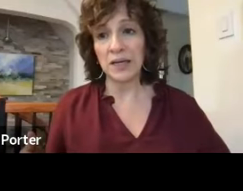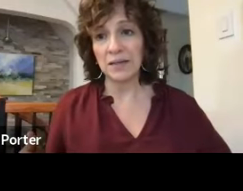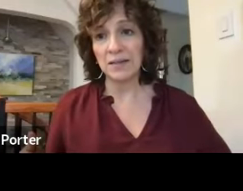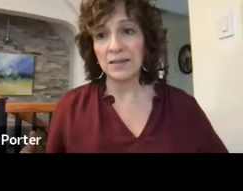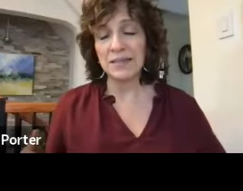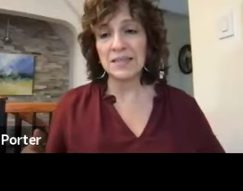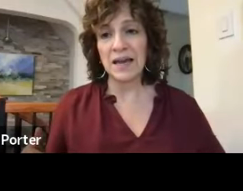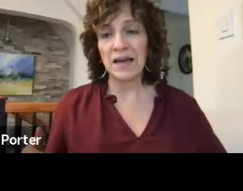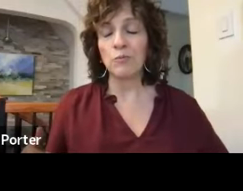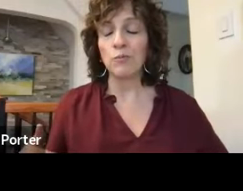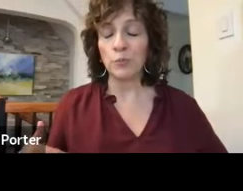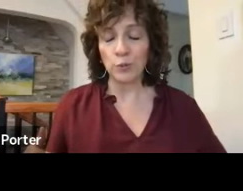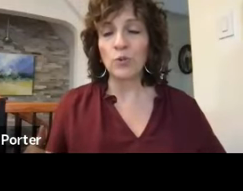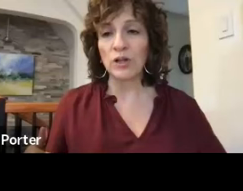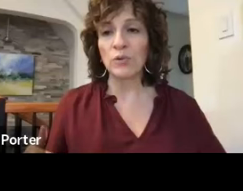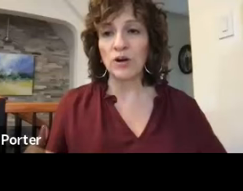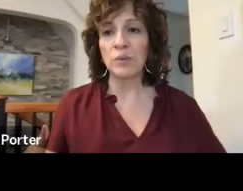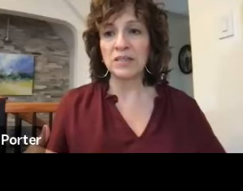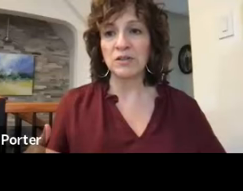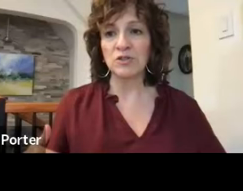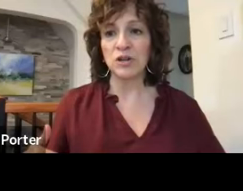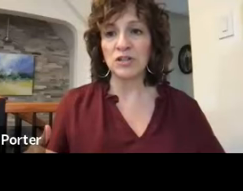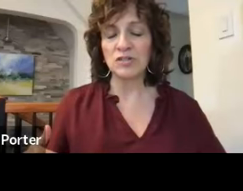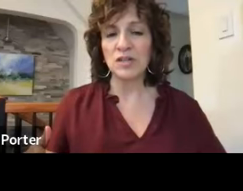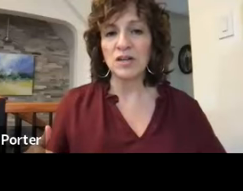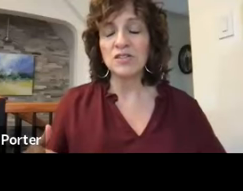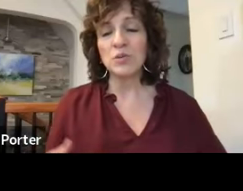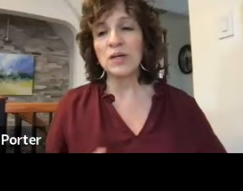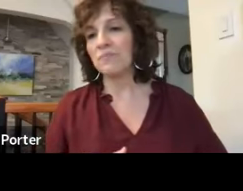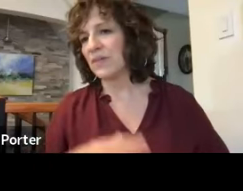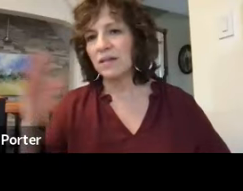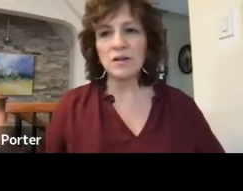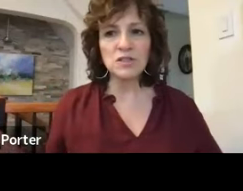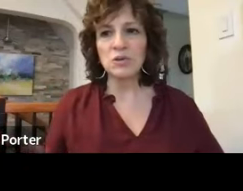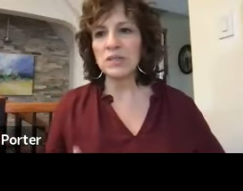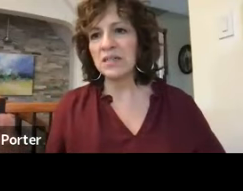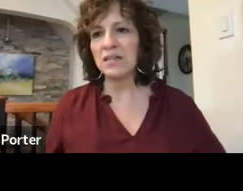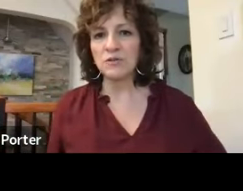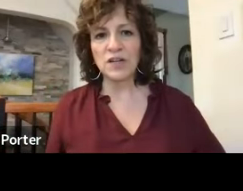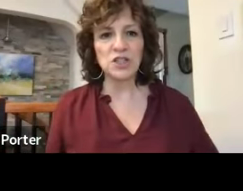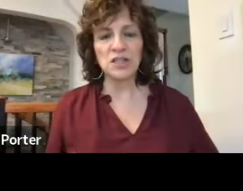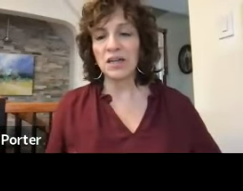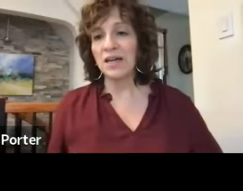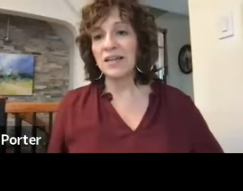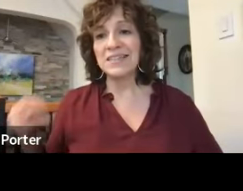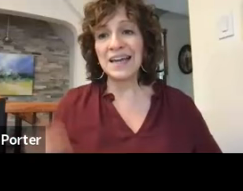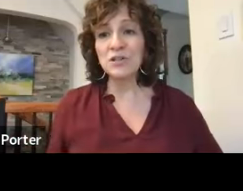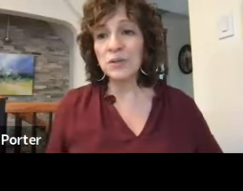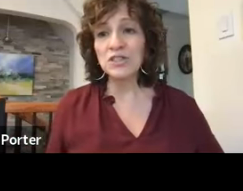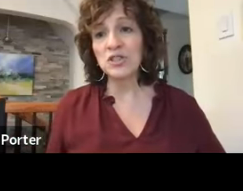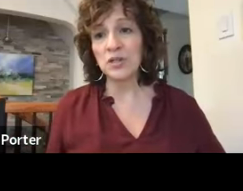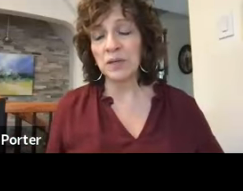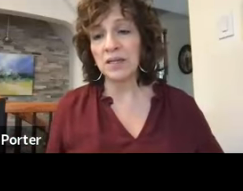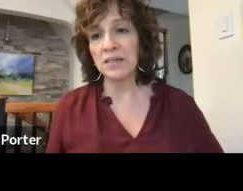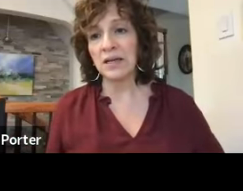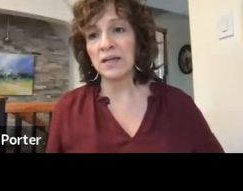called me to say, we're really worried about Daniel's drug use. So long story, we did an intervention. Daniel